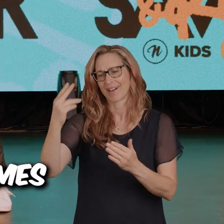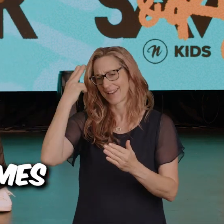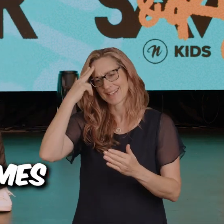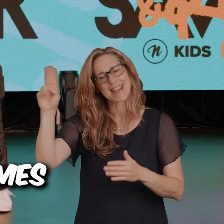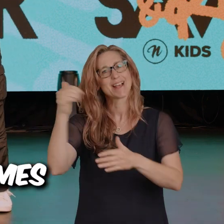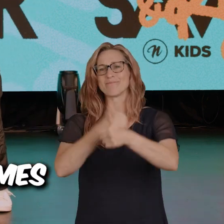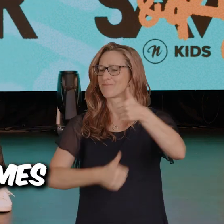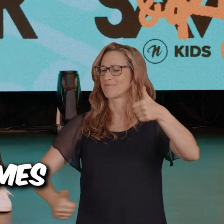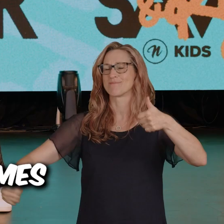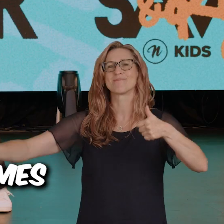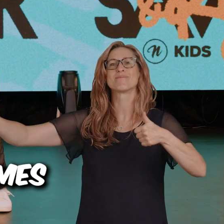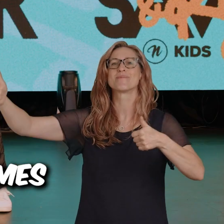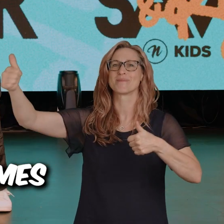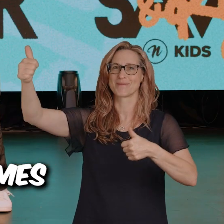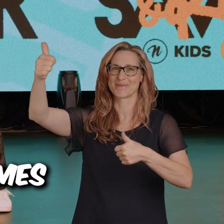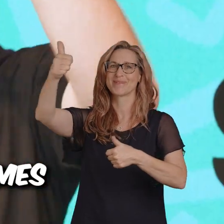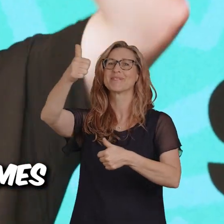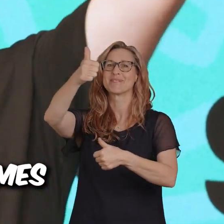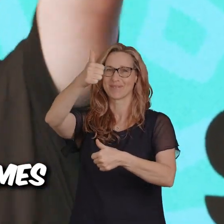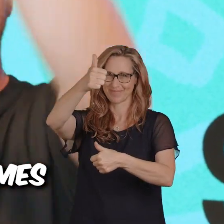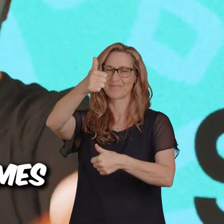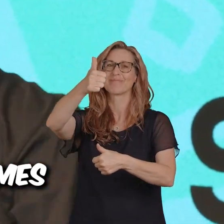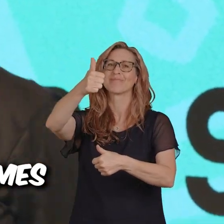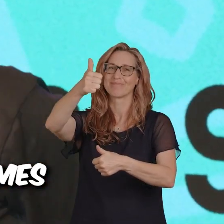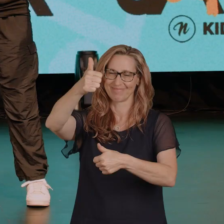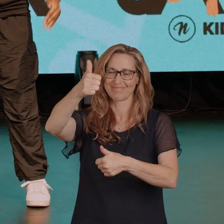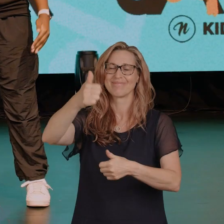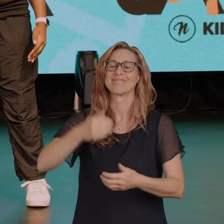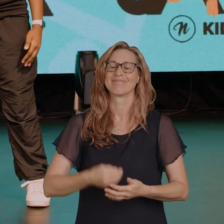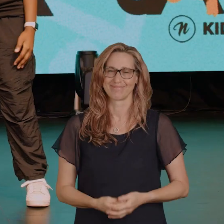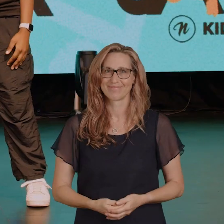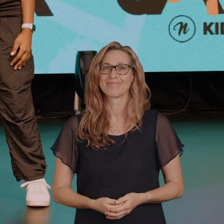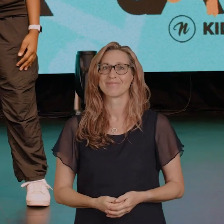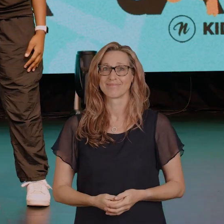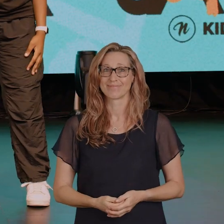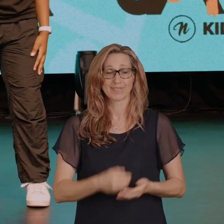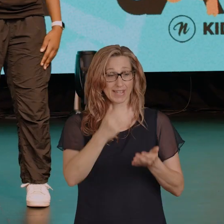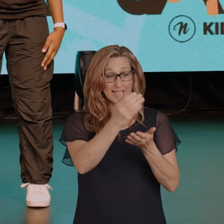all names. Name above all names. Name above all names.